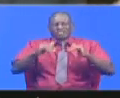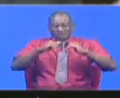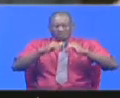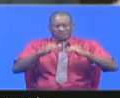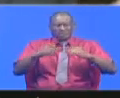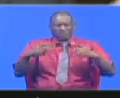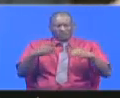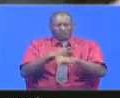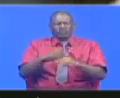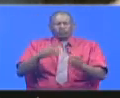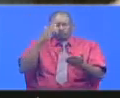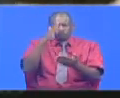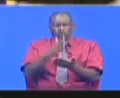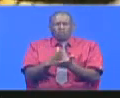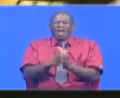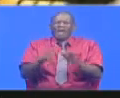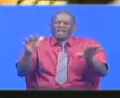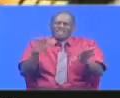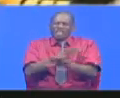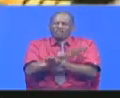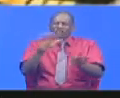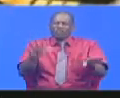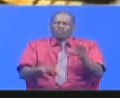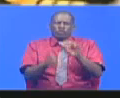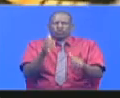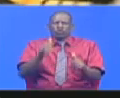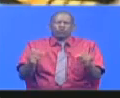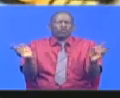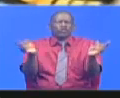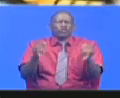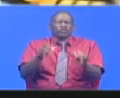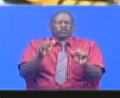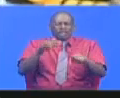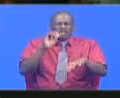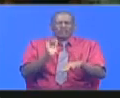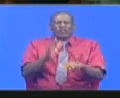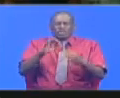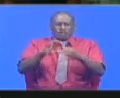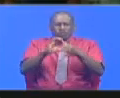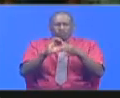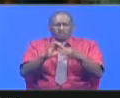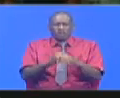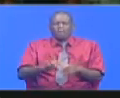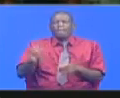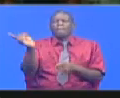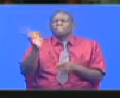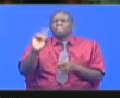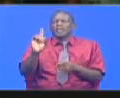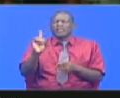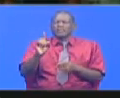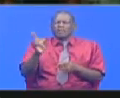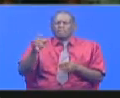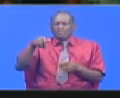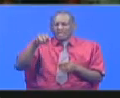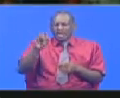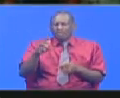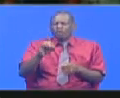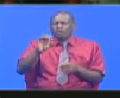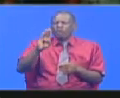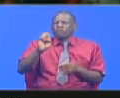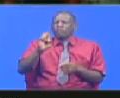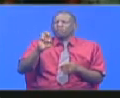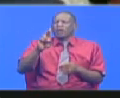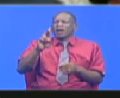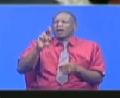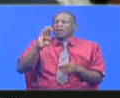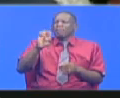and everything that undermines our unity and cohesion. Waziri Mkuu wa Barbados anayezuru Kenya,